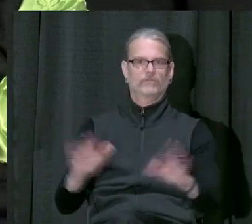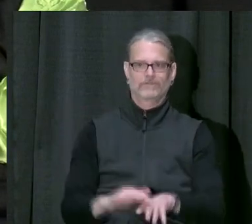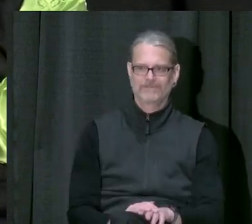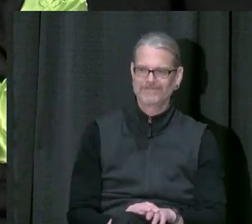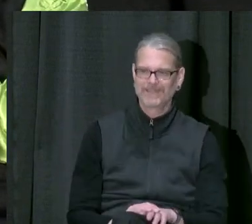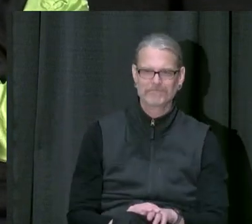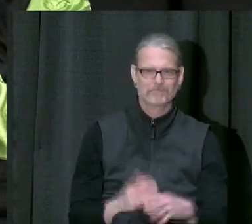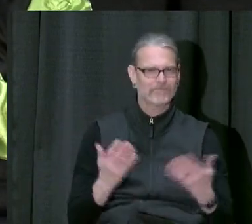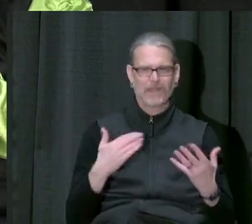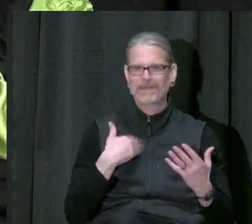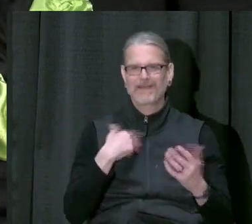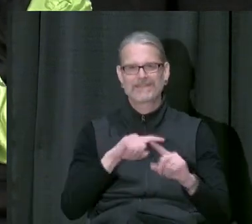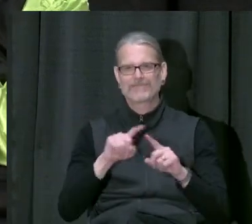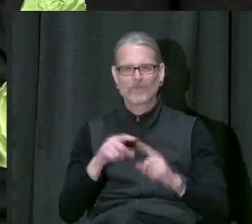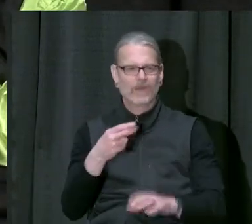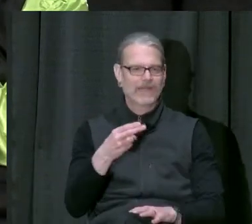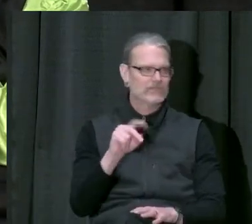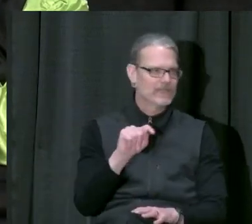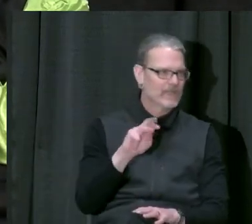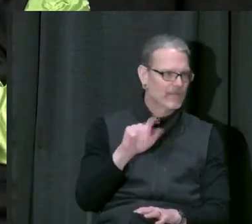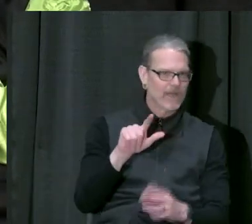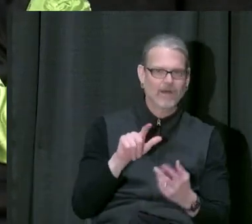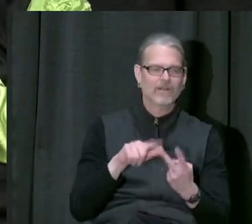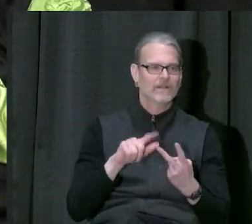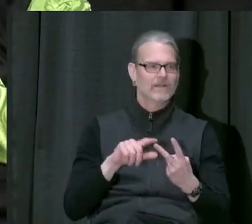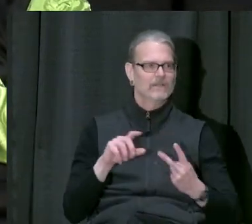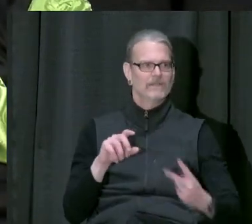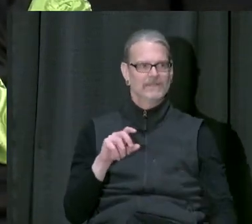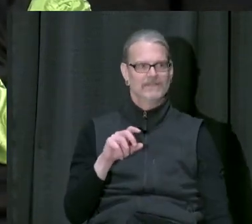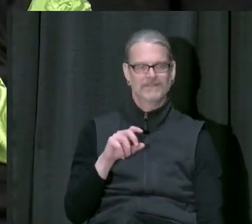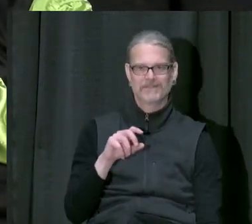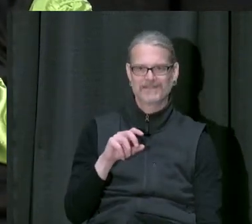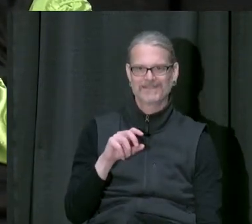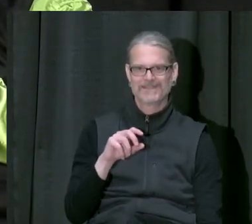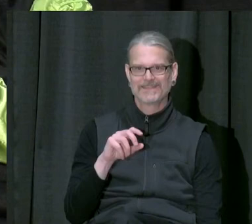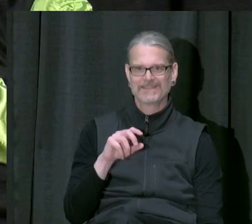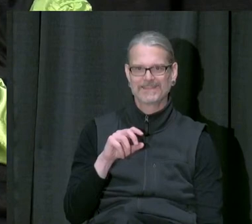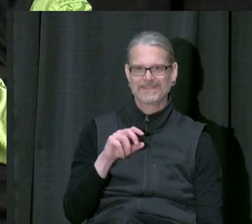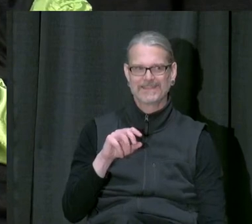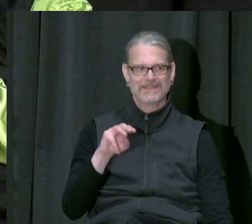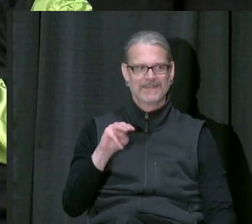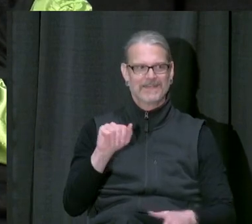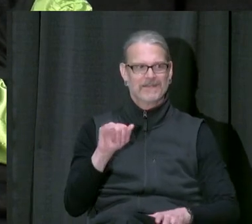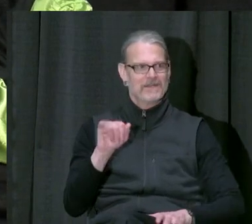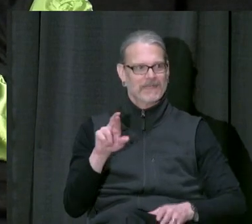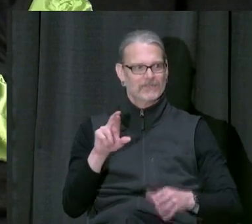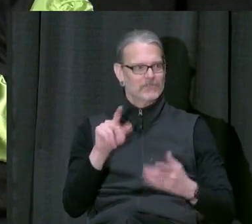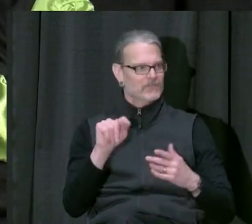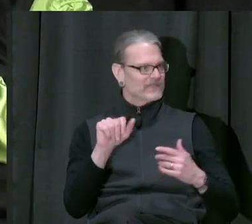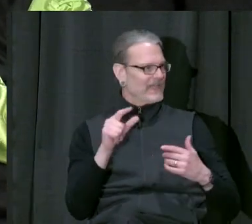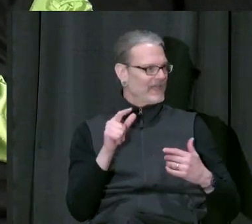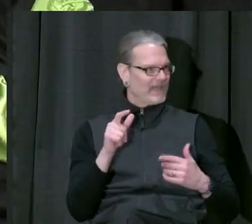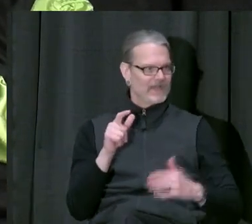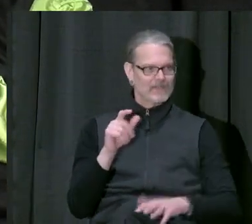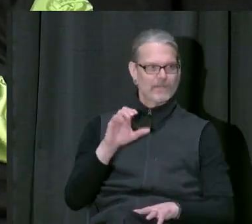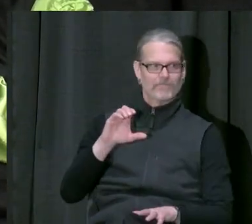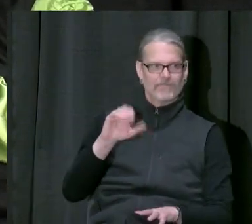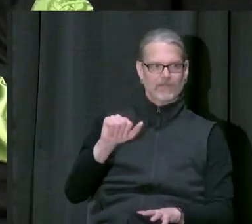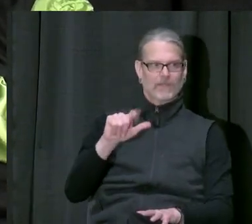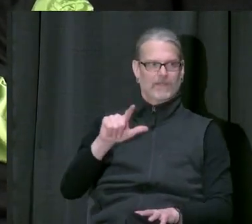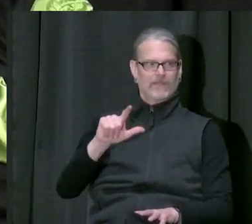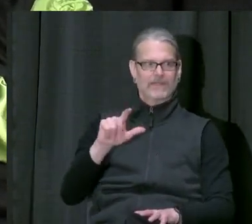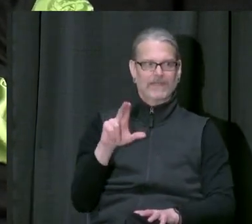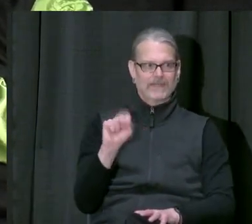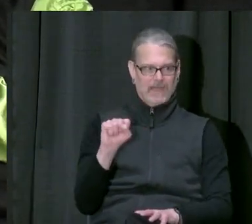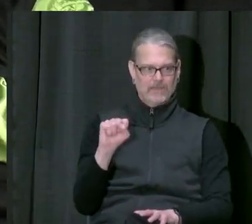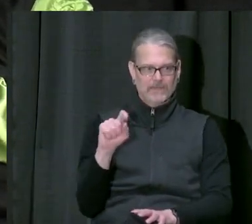Go HTML, Made to Tag is another one. If you're using InDesign and you're trying to make your documents compliant, it's a program